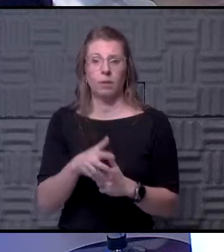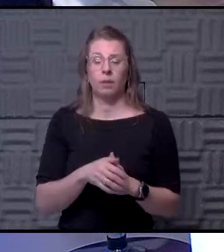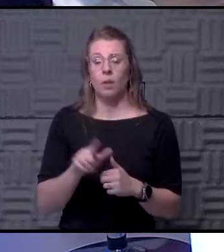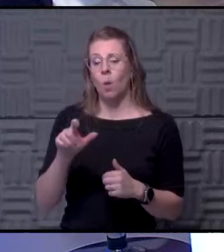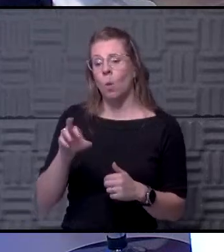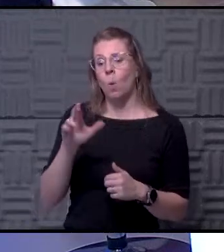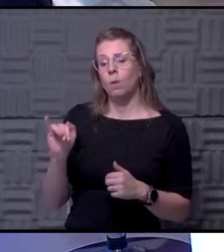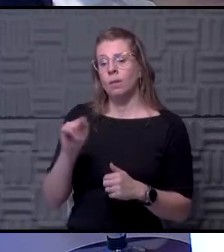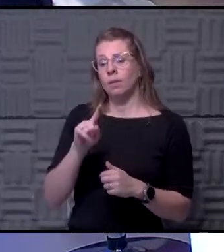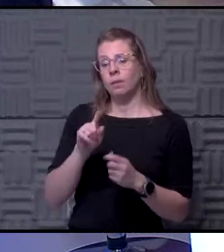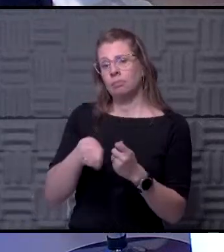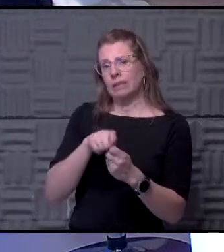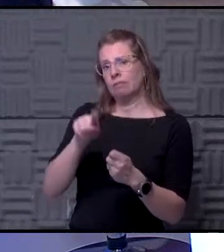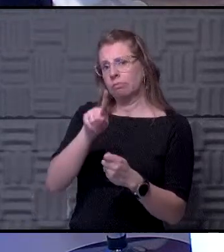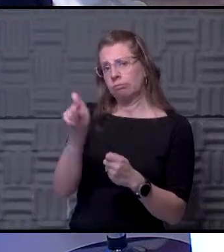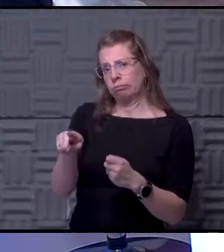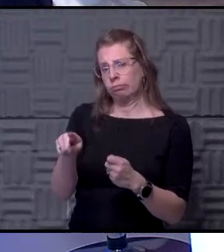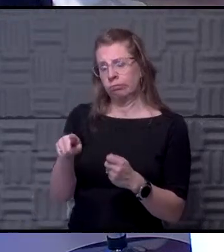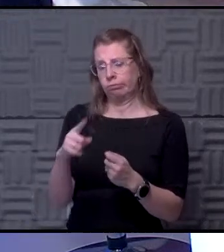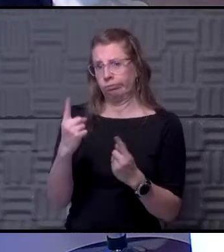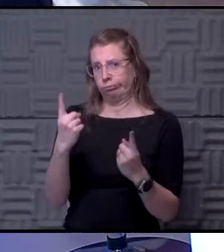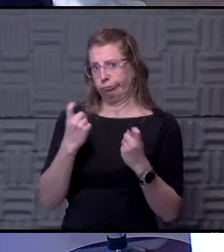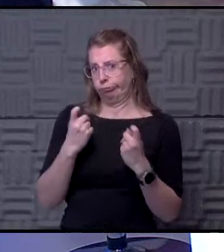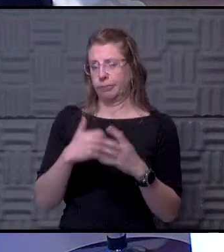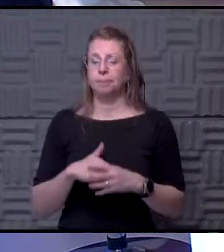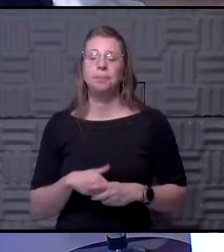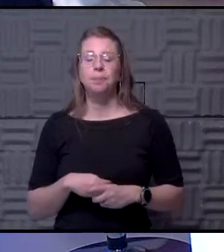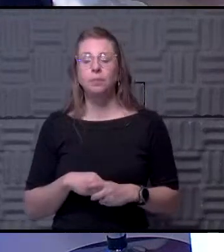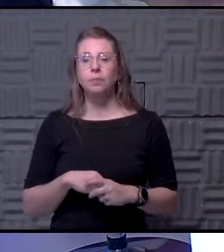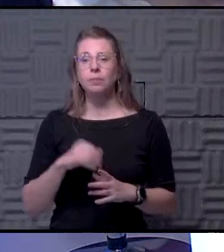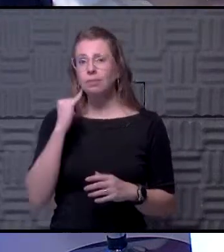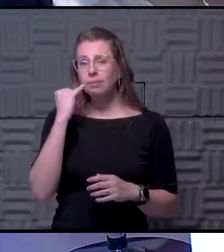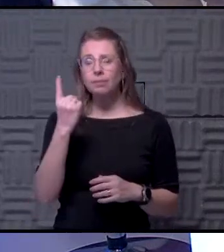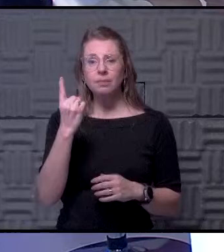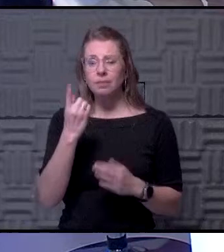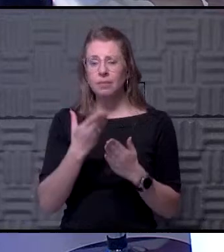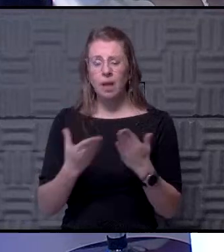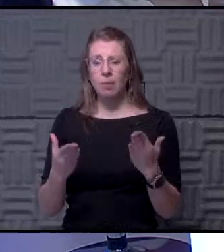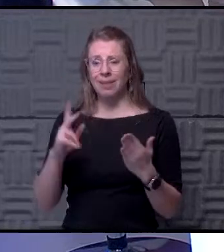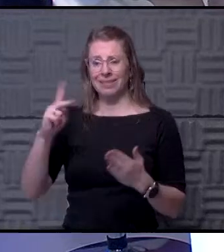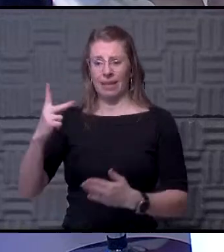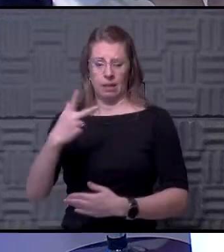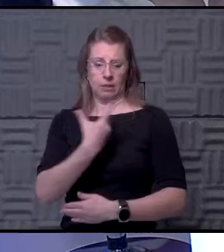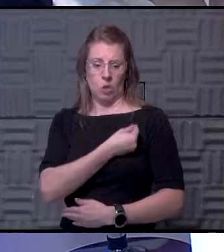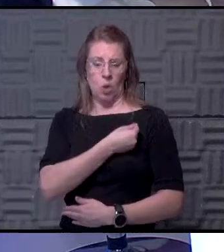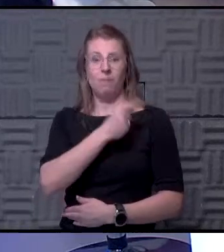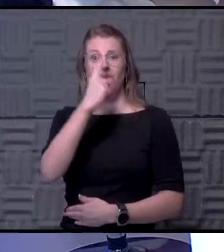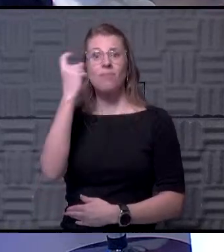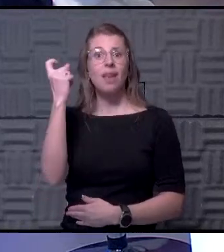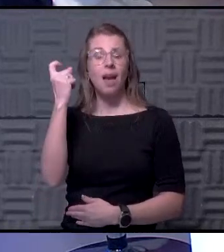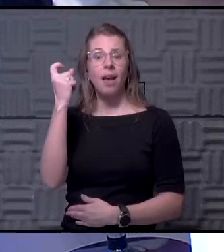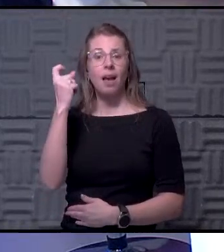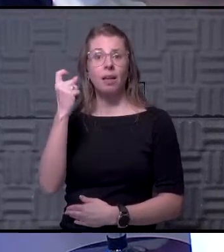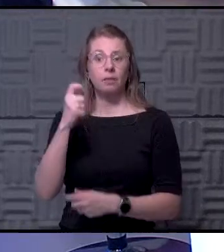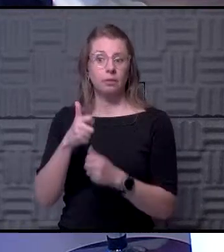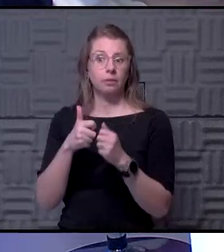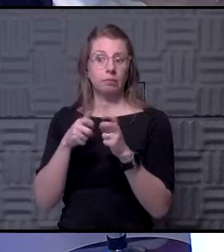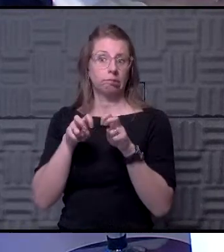specific question that's targeted to us. She said if someone got a second dose because they tagged